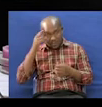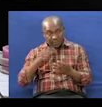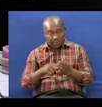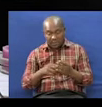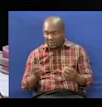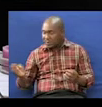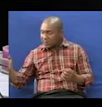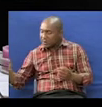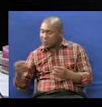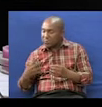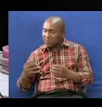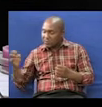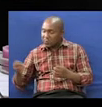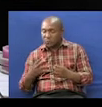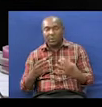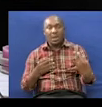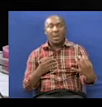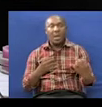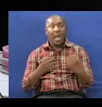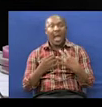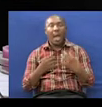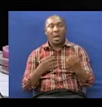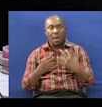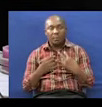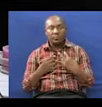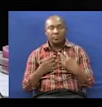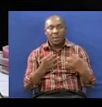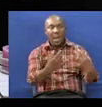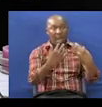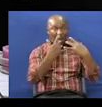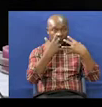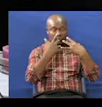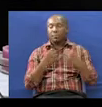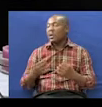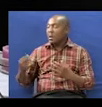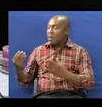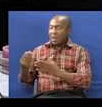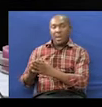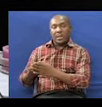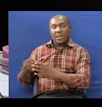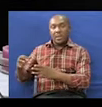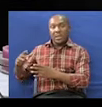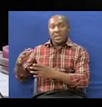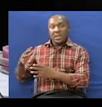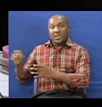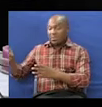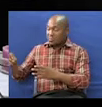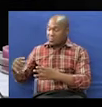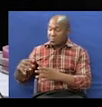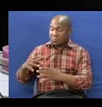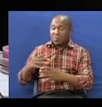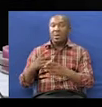is to collect the gas, to collect air and the gas from